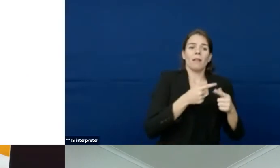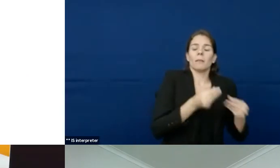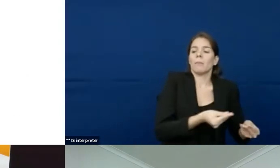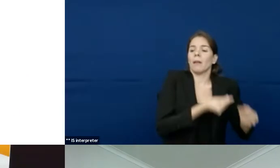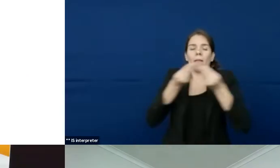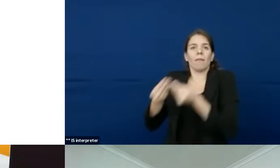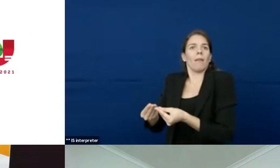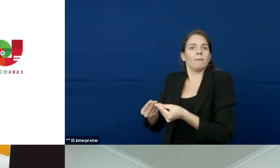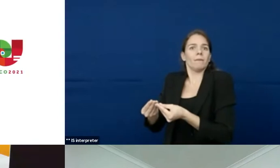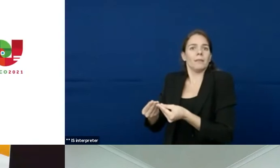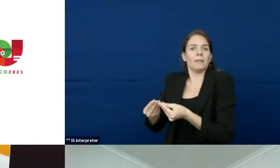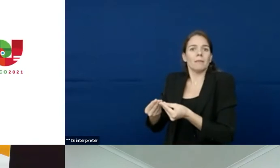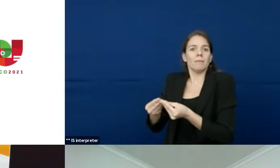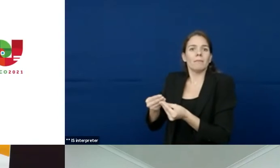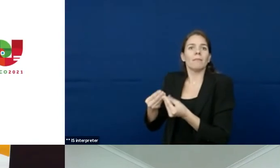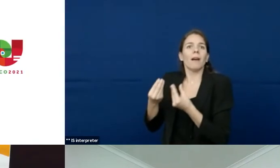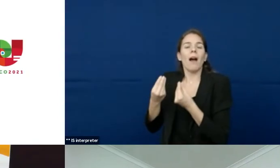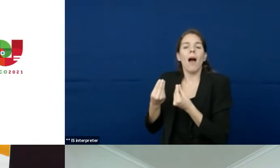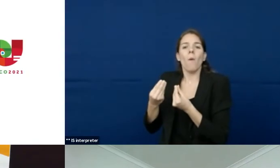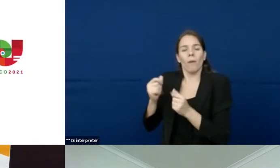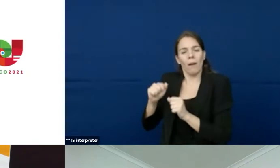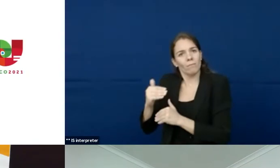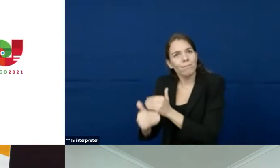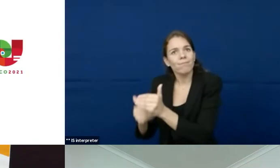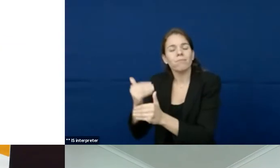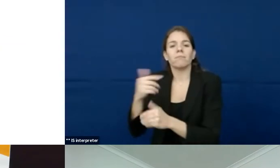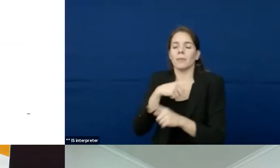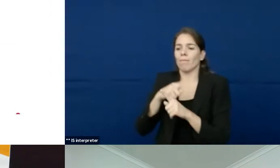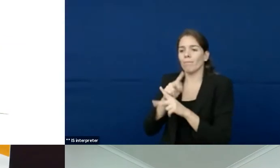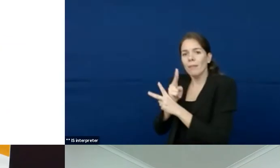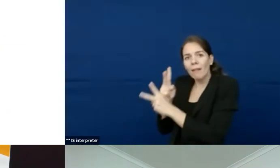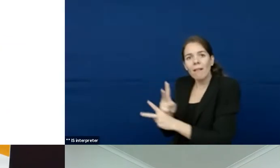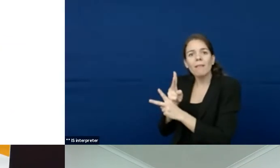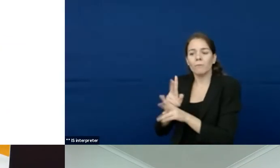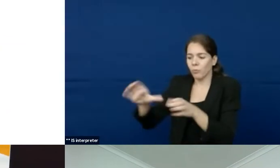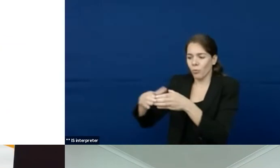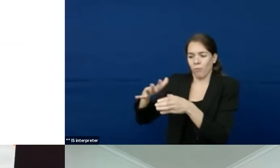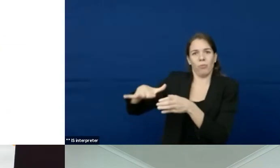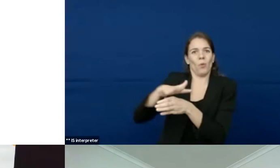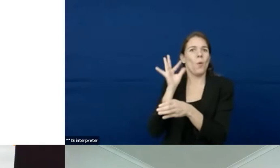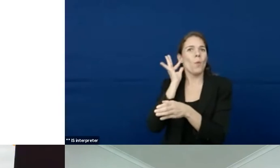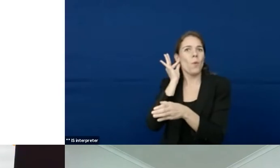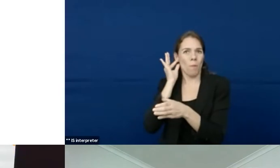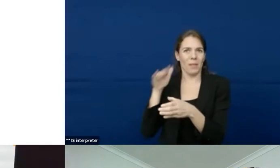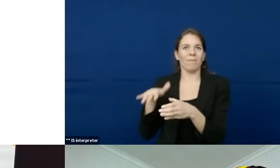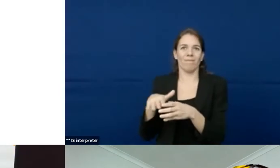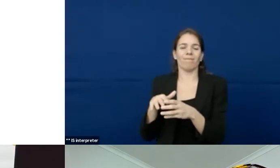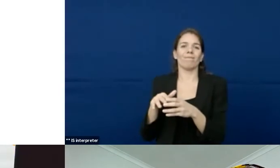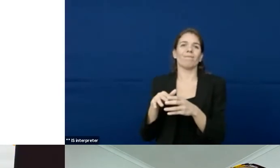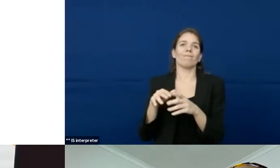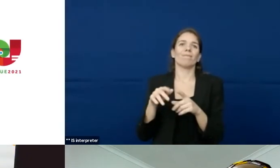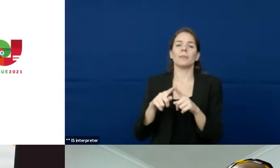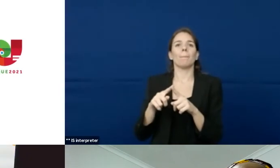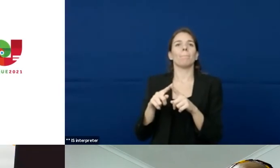interfering with the confidentiality of the woman's life and data to ensure that she has